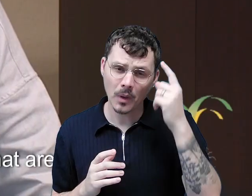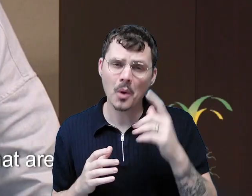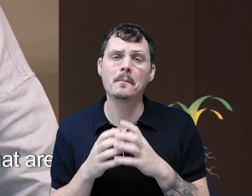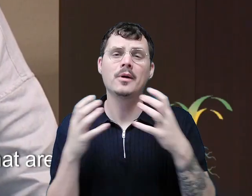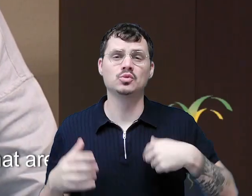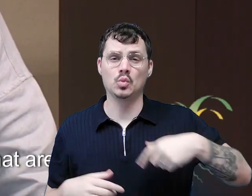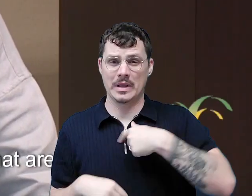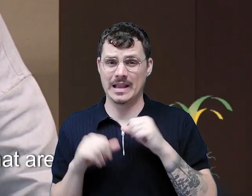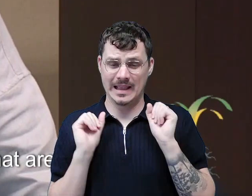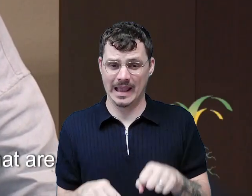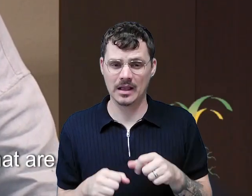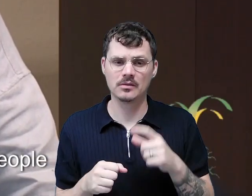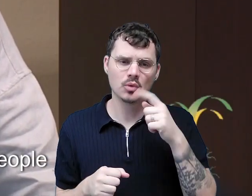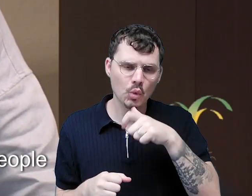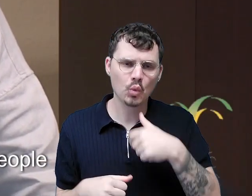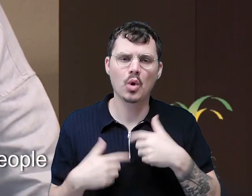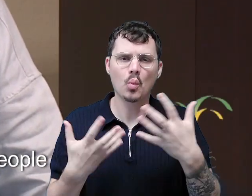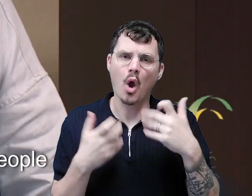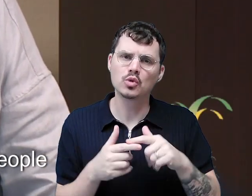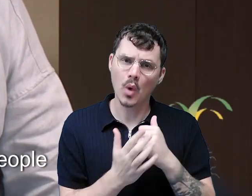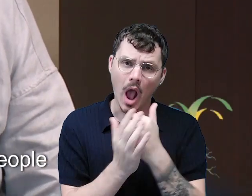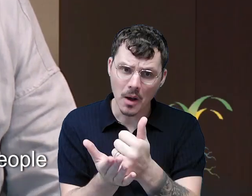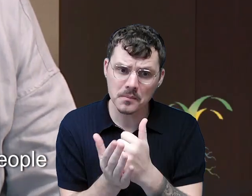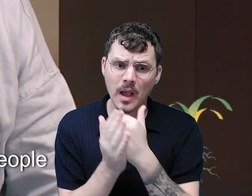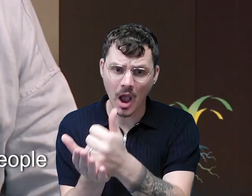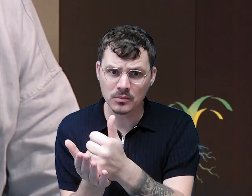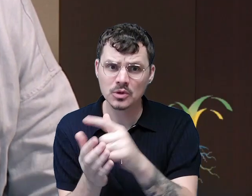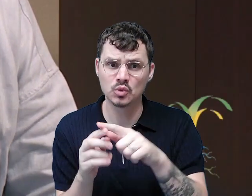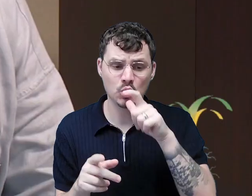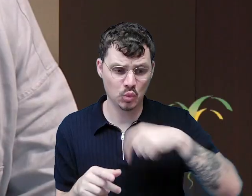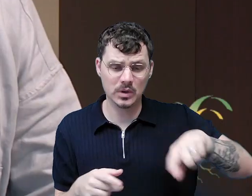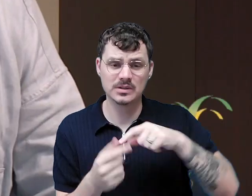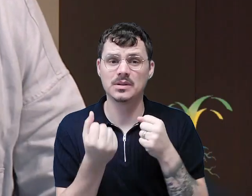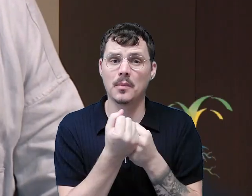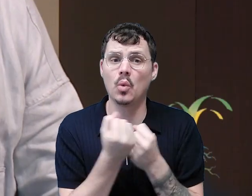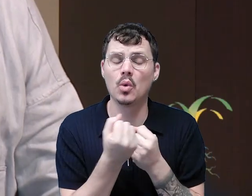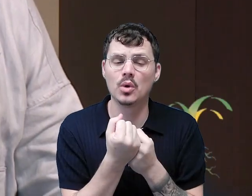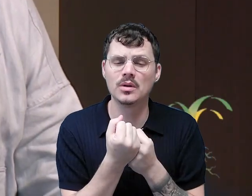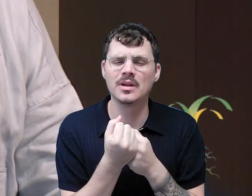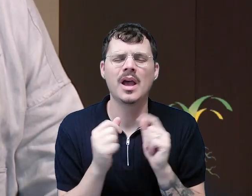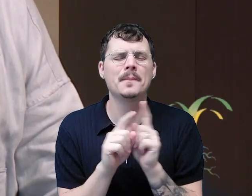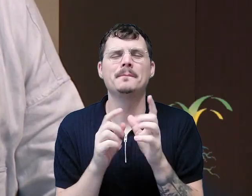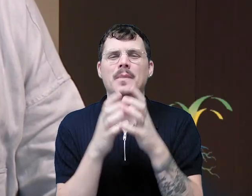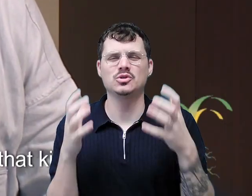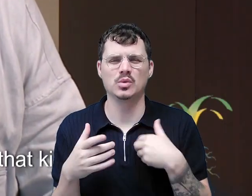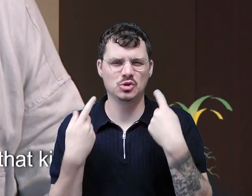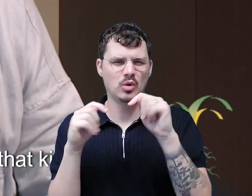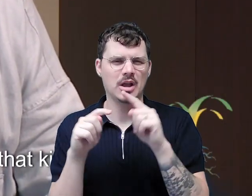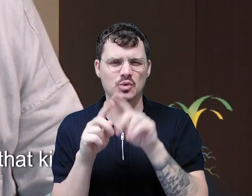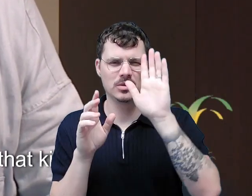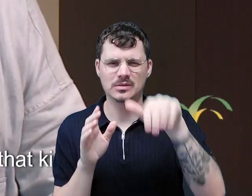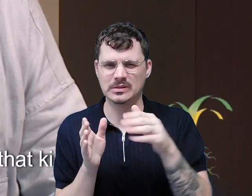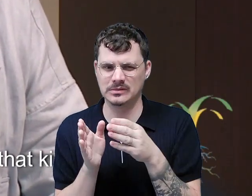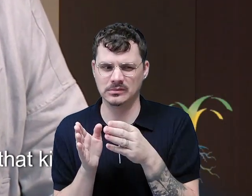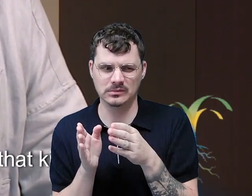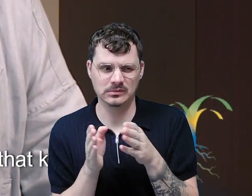As much as we can, the people that are supposedly trying to be helpful people to the people we support, as much as we can